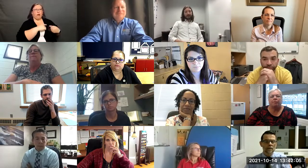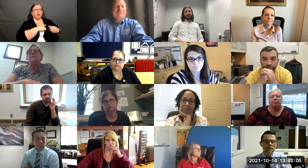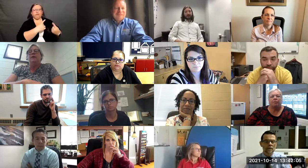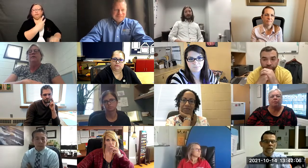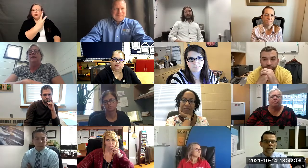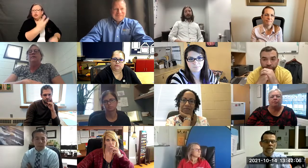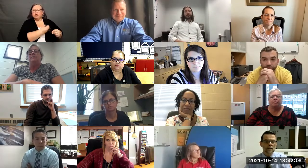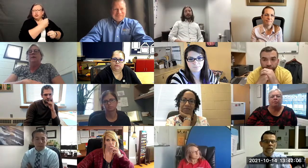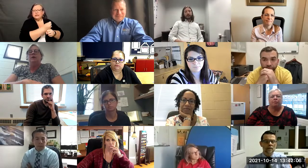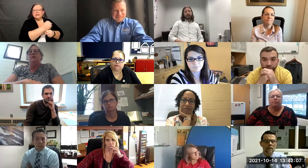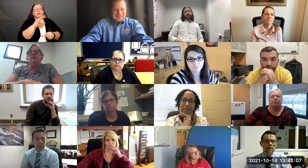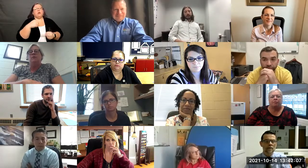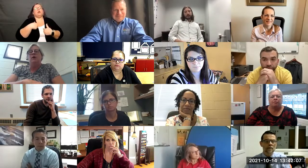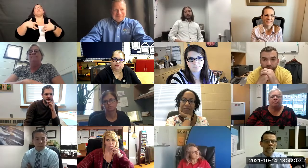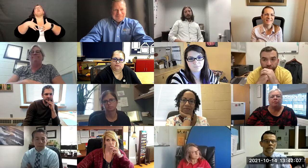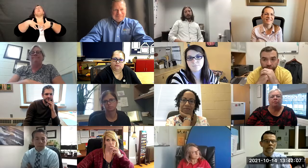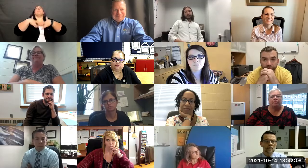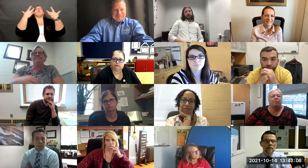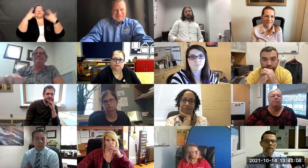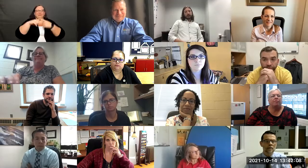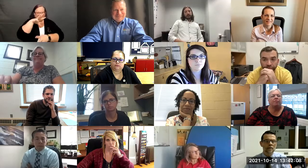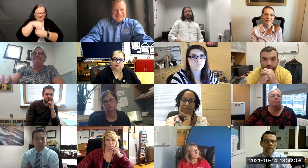So I'm very excited to be here as well.